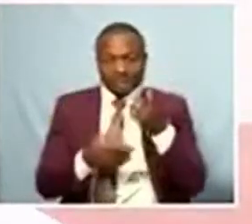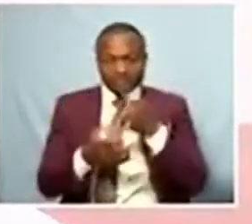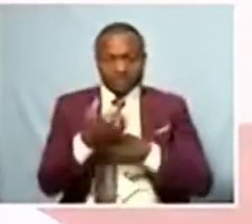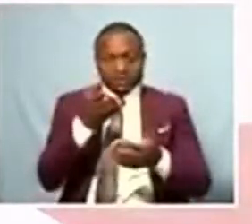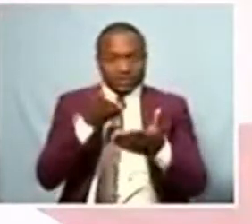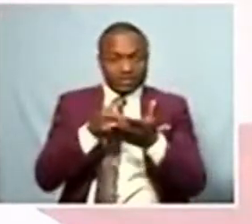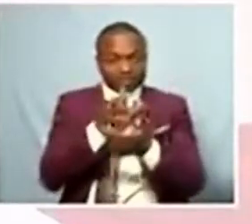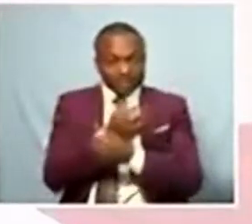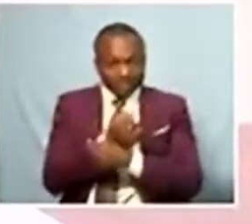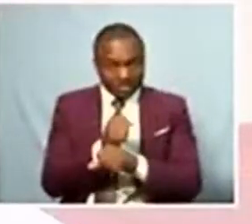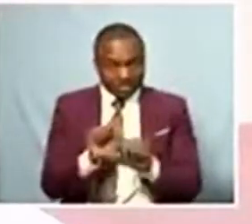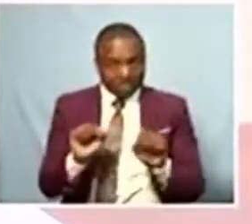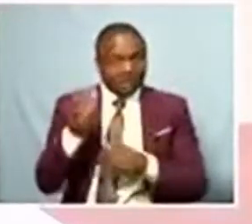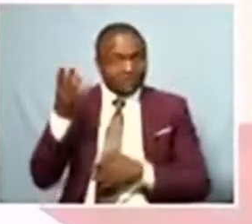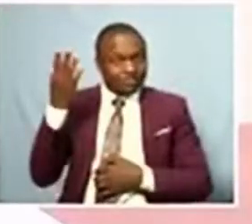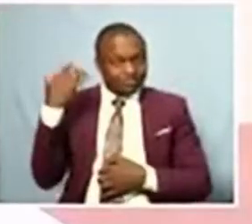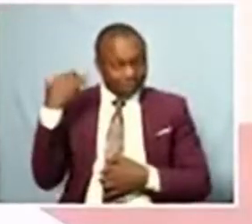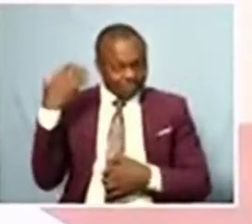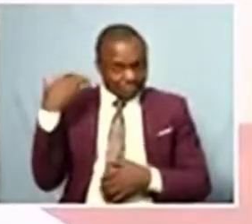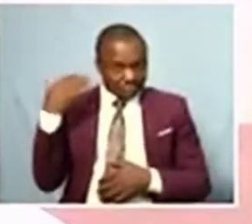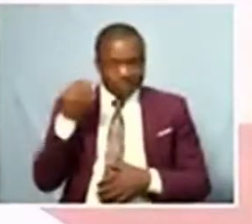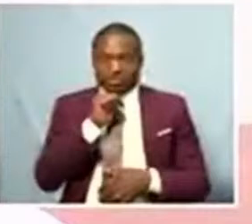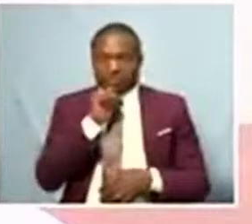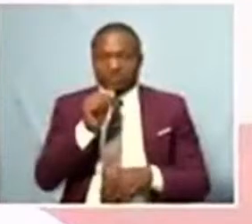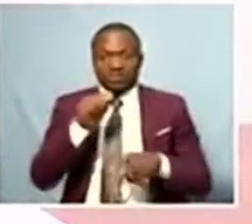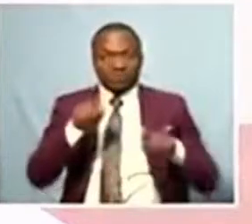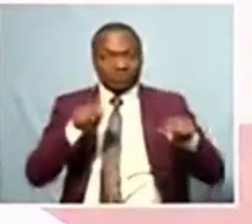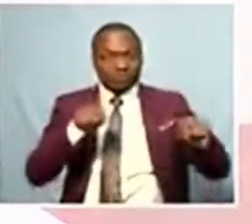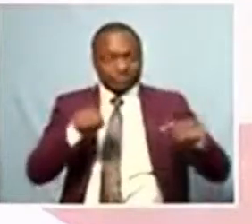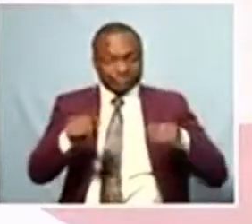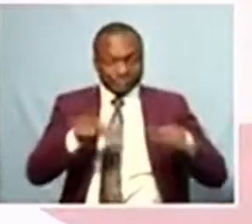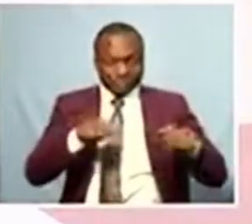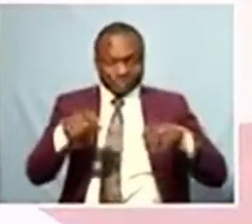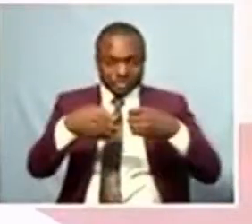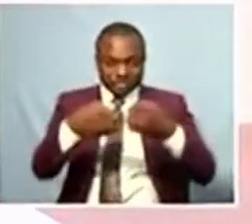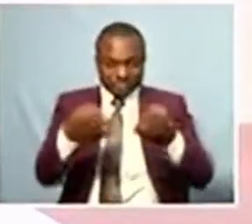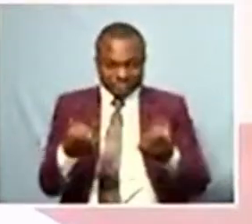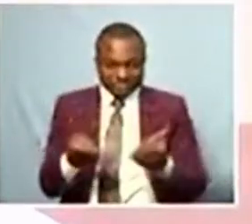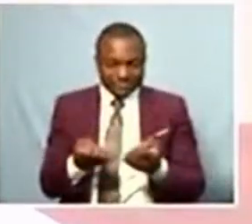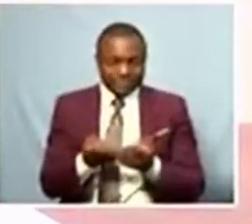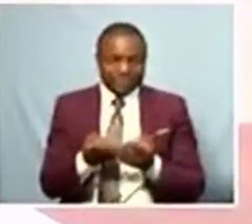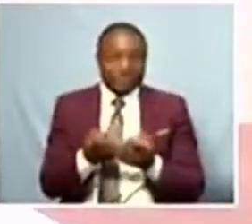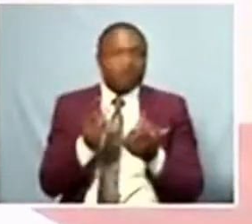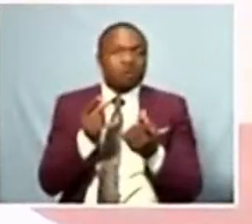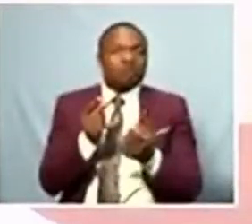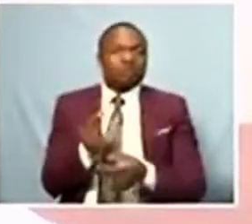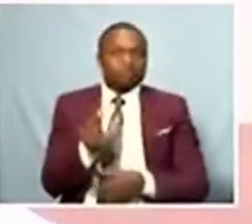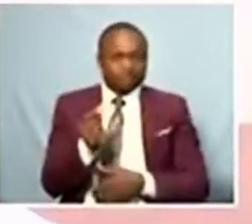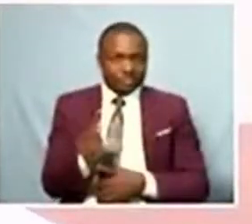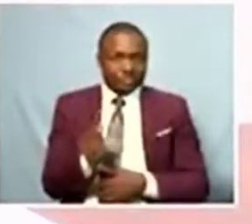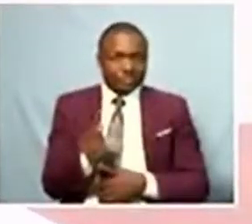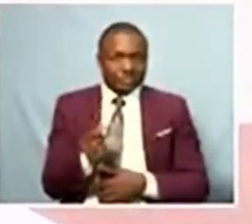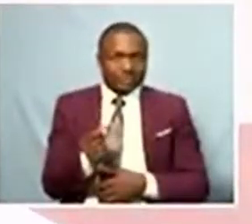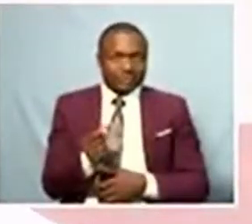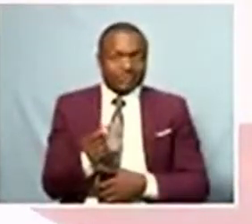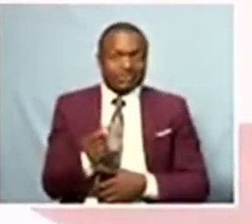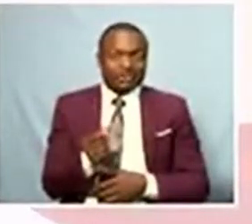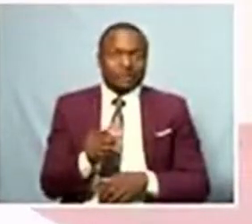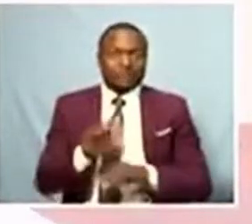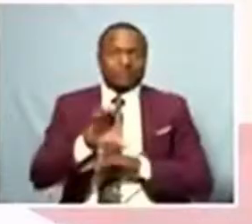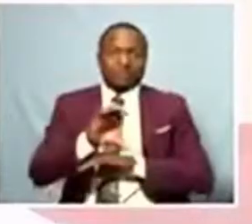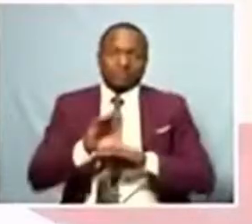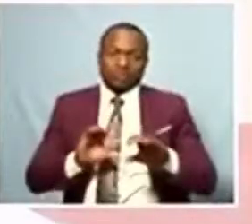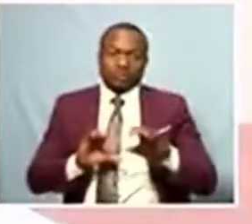addresses the previous unregulated environment which often led to exploitation or